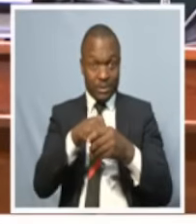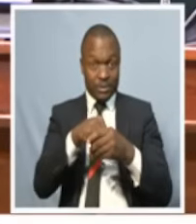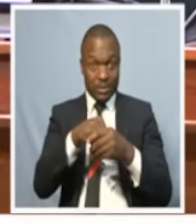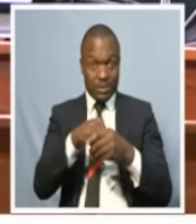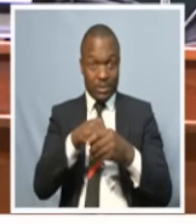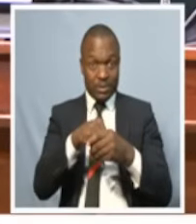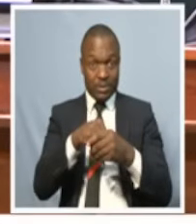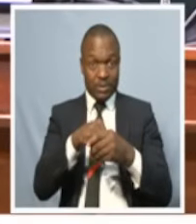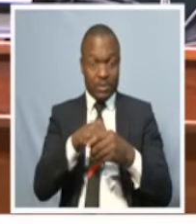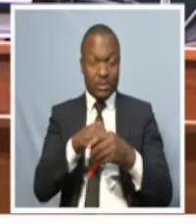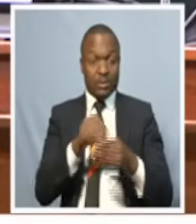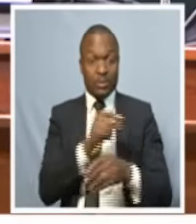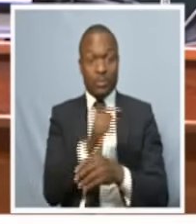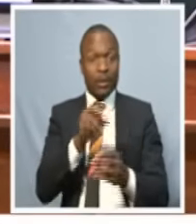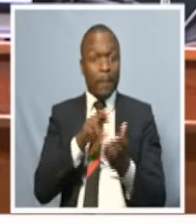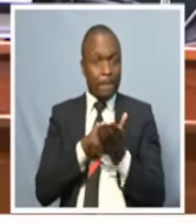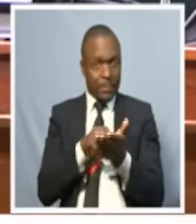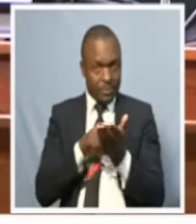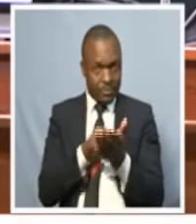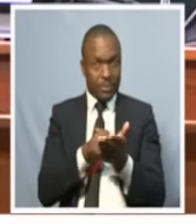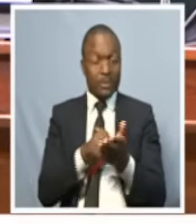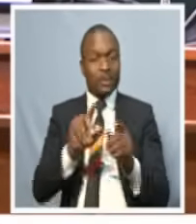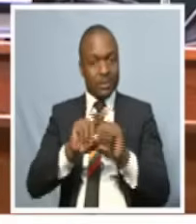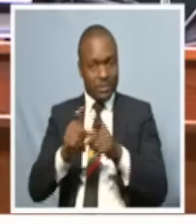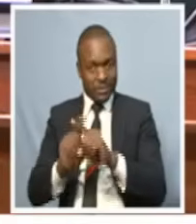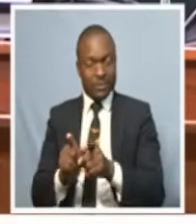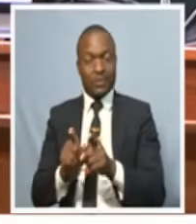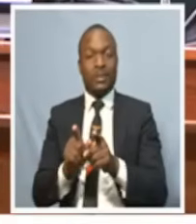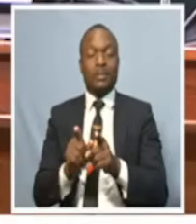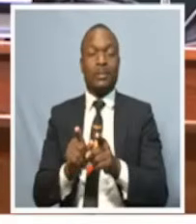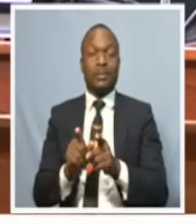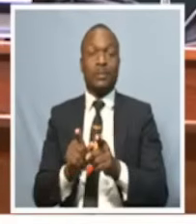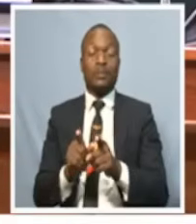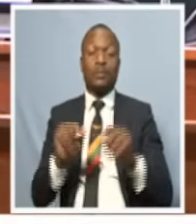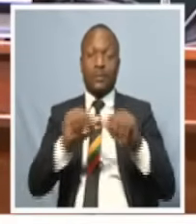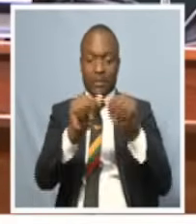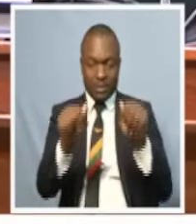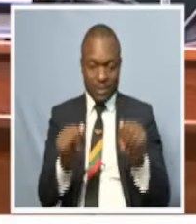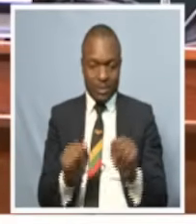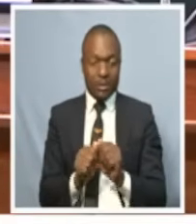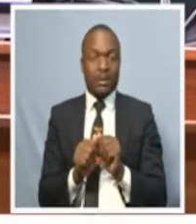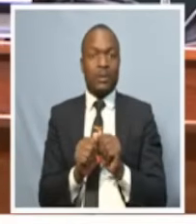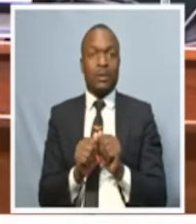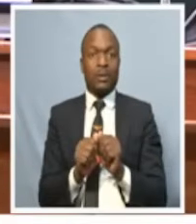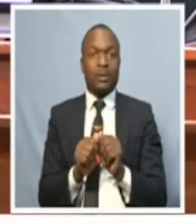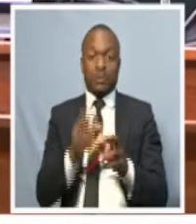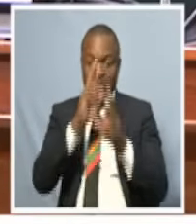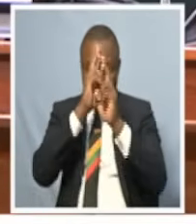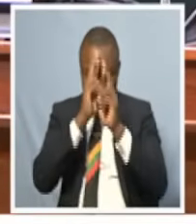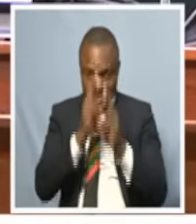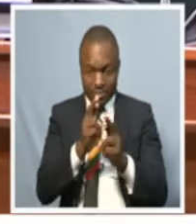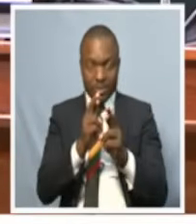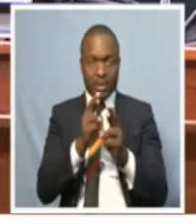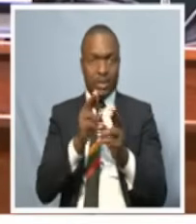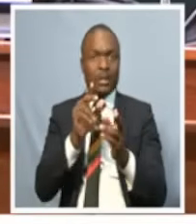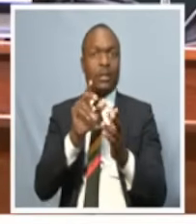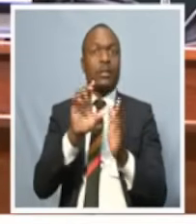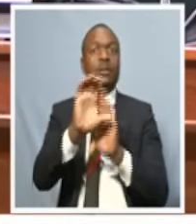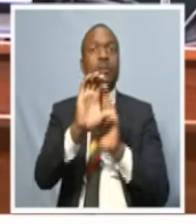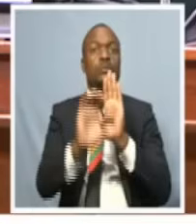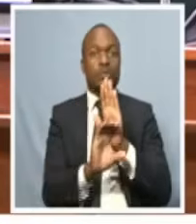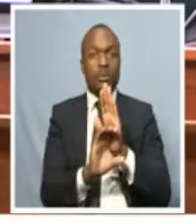regional representation in order to uphold the important constitutional principle and